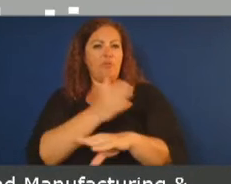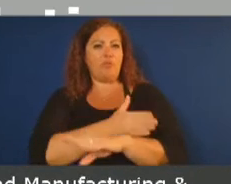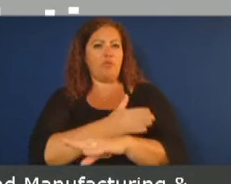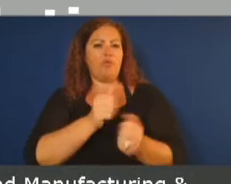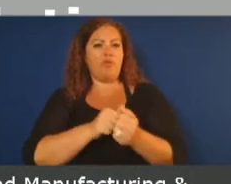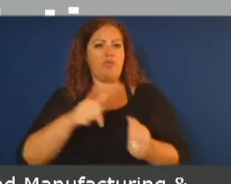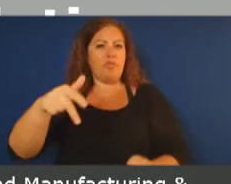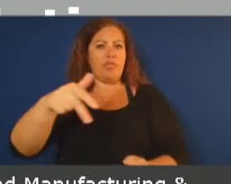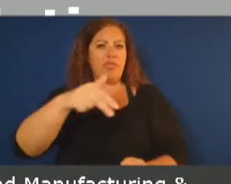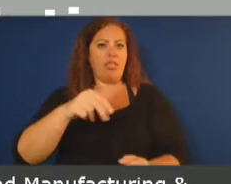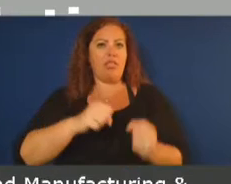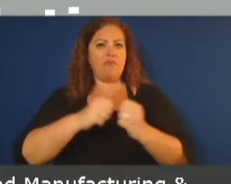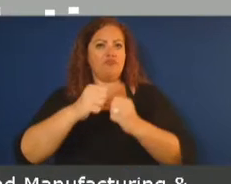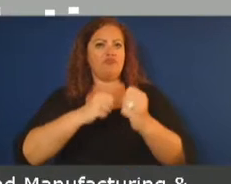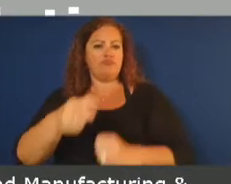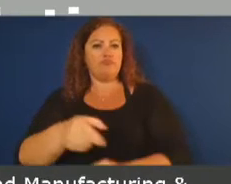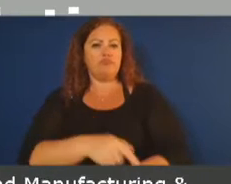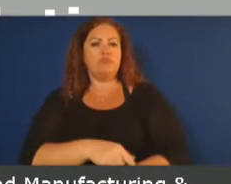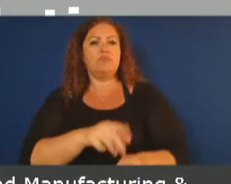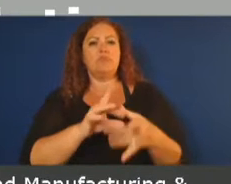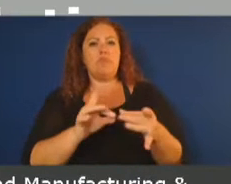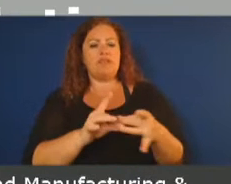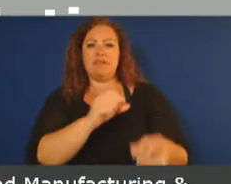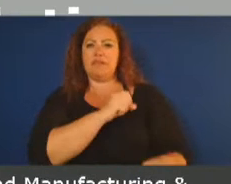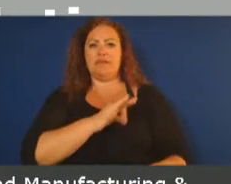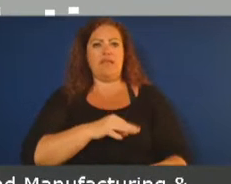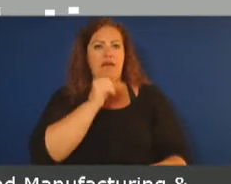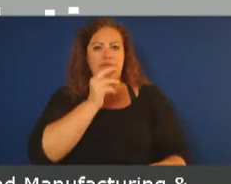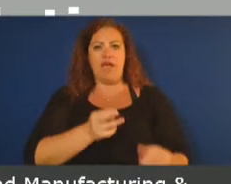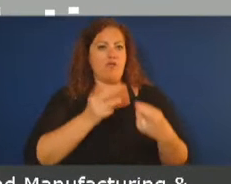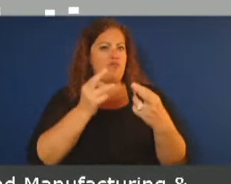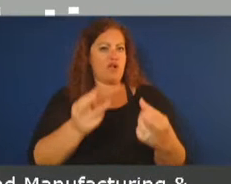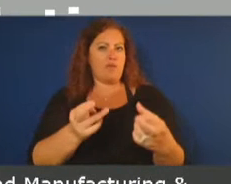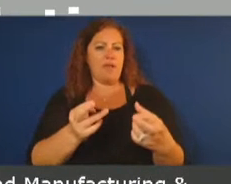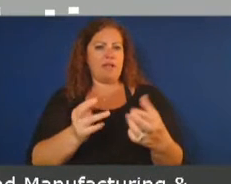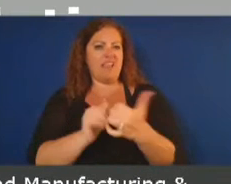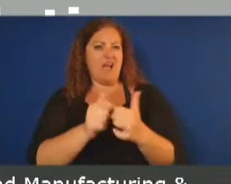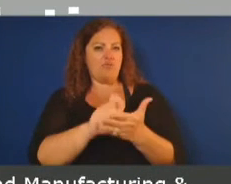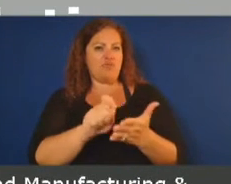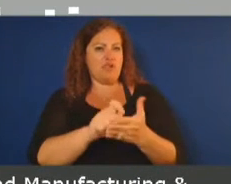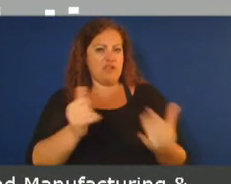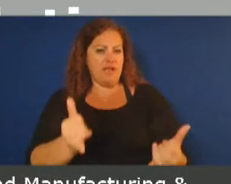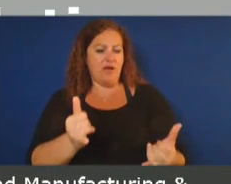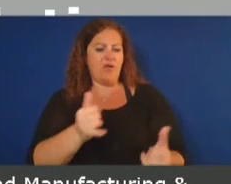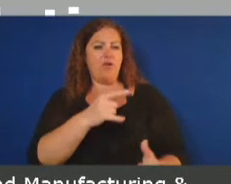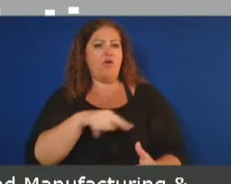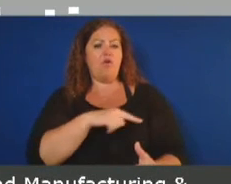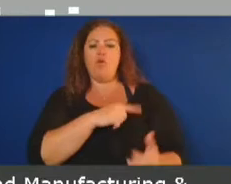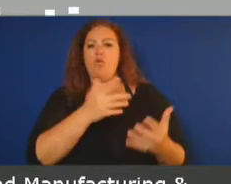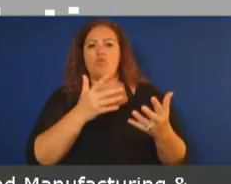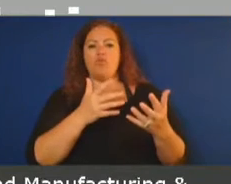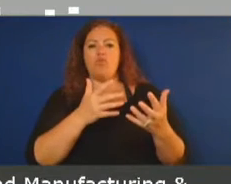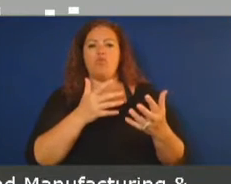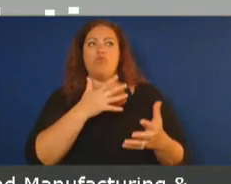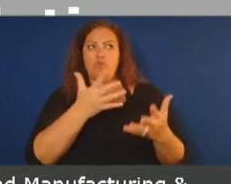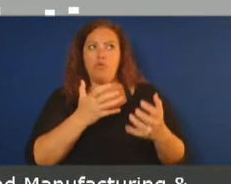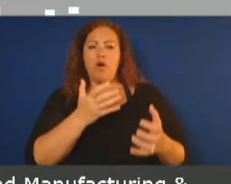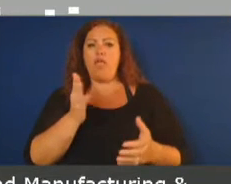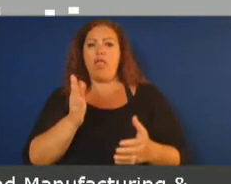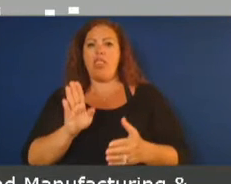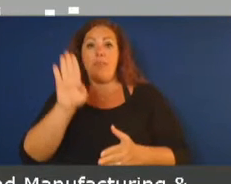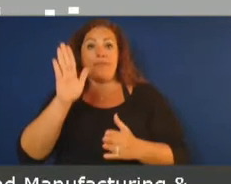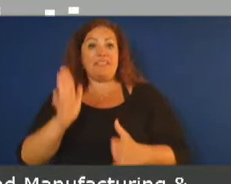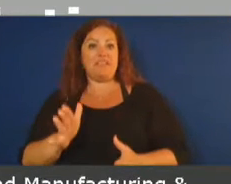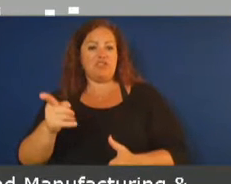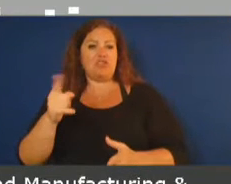infrastructure as mentioned staff does not recommend approve this petition in its current form uh we would like to uh the petitioner consider a reduction in